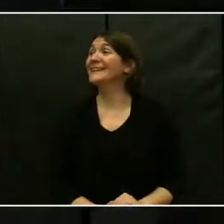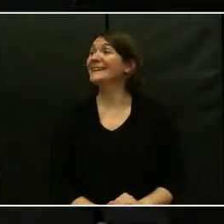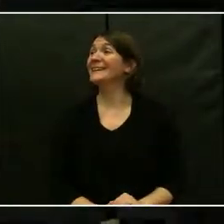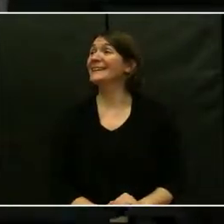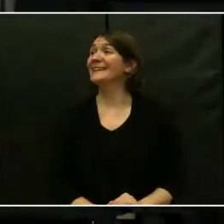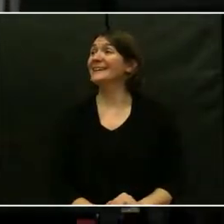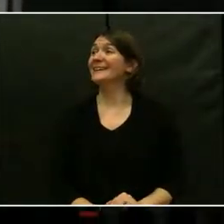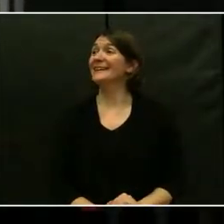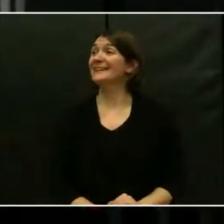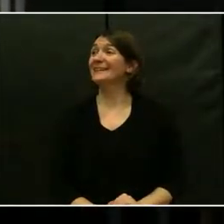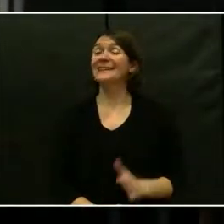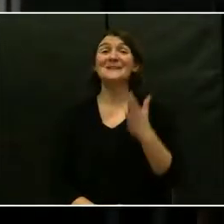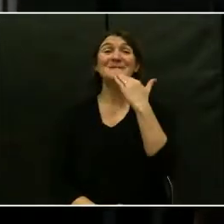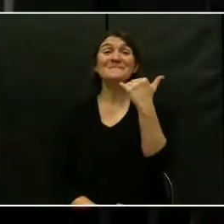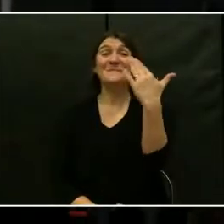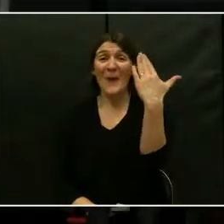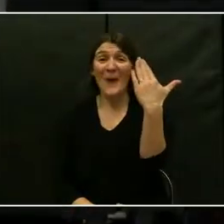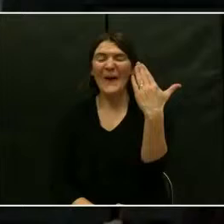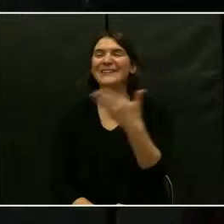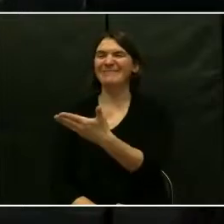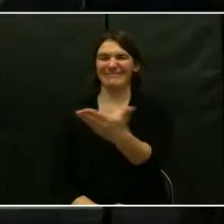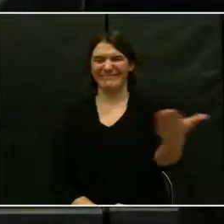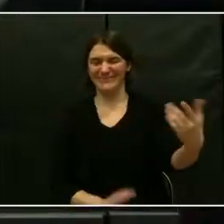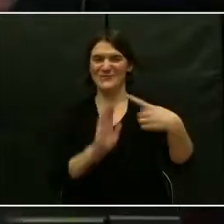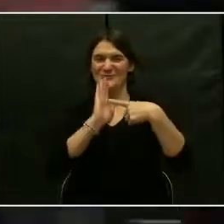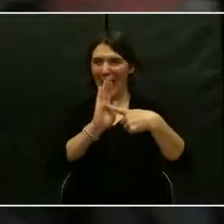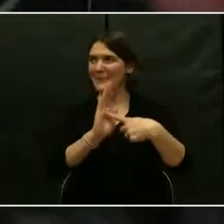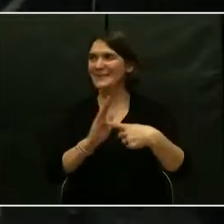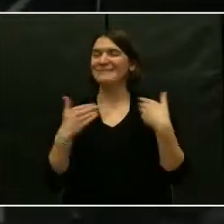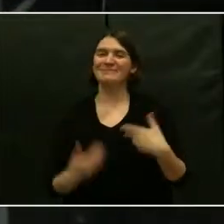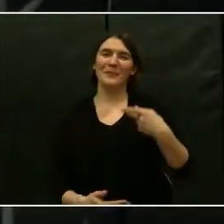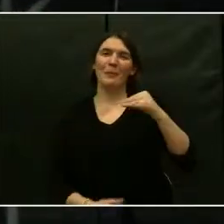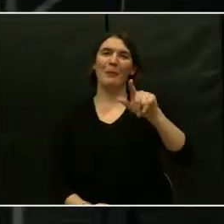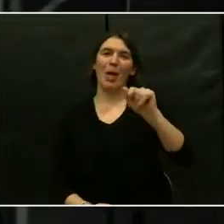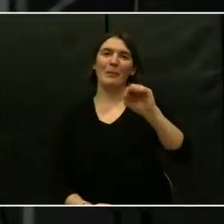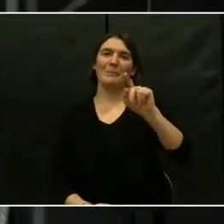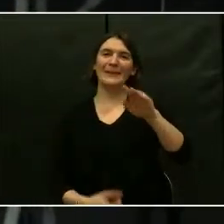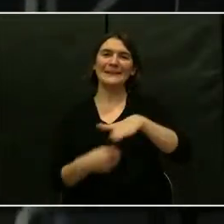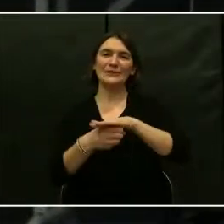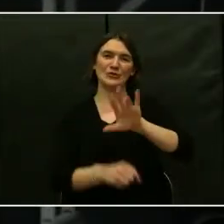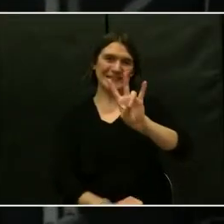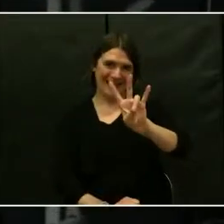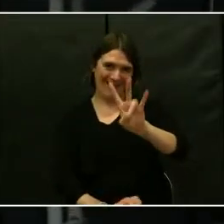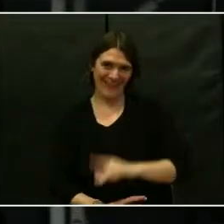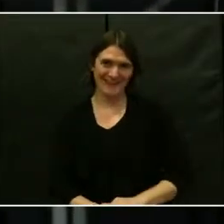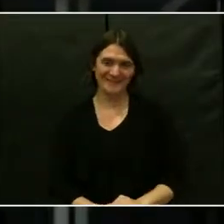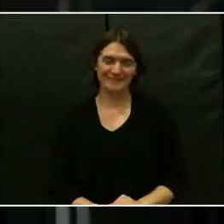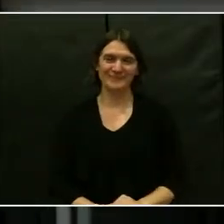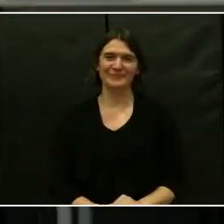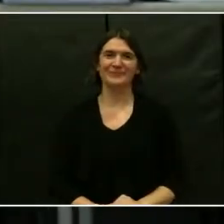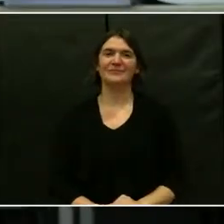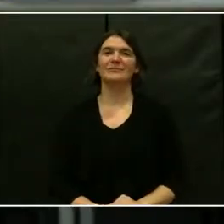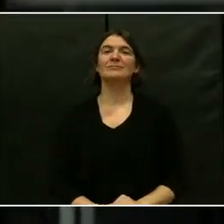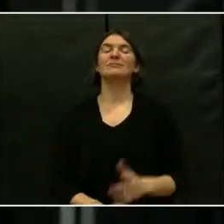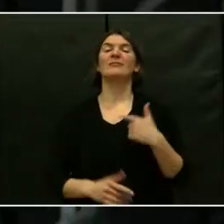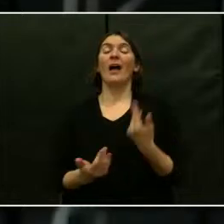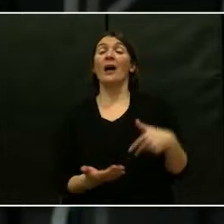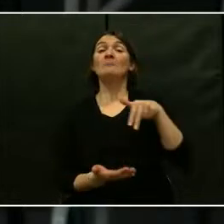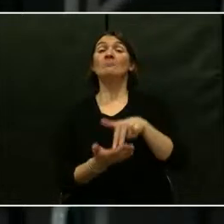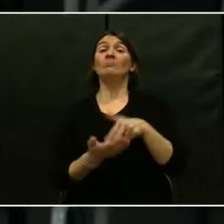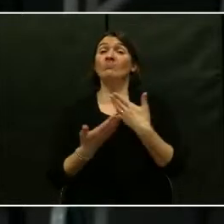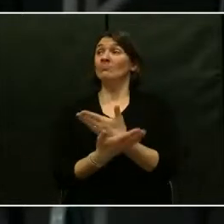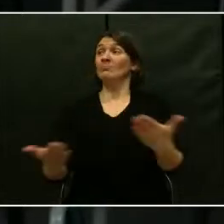the good morning fellow representative Paula Mountain district 7 I stand before you